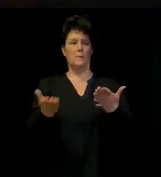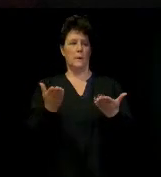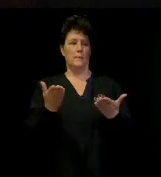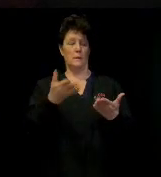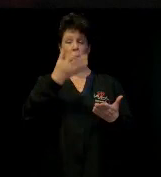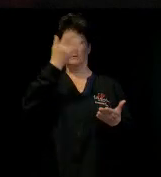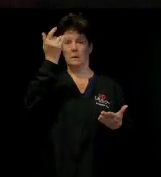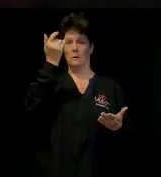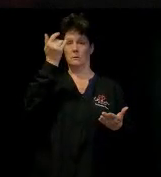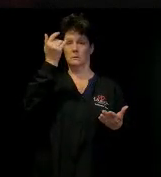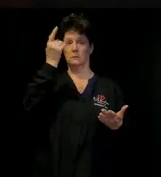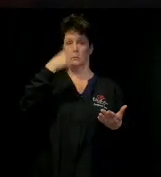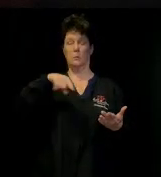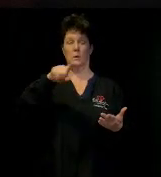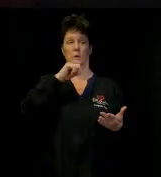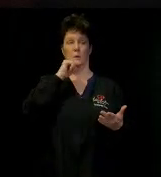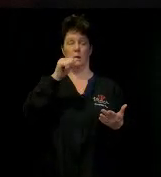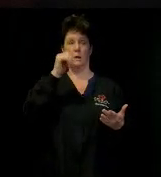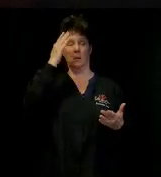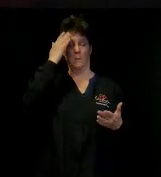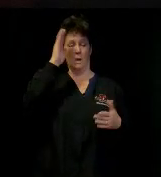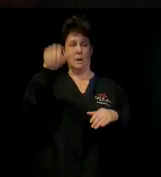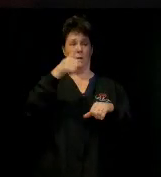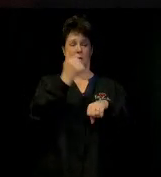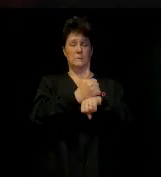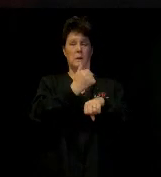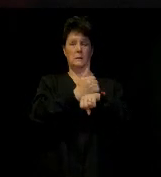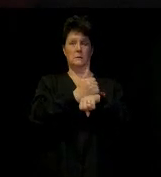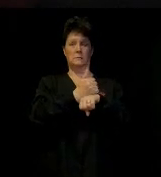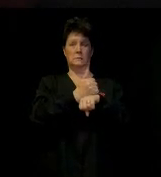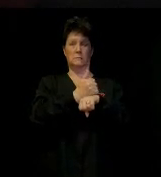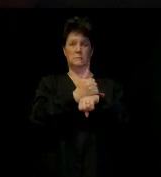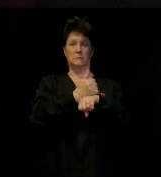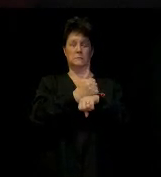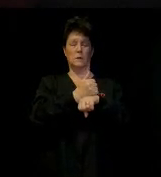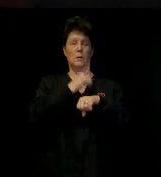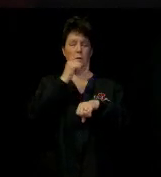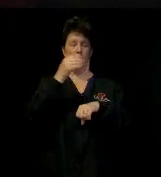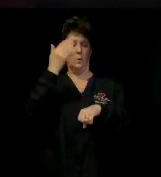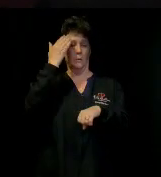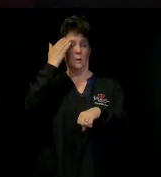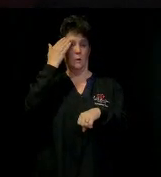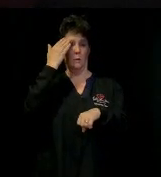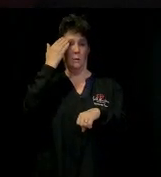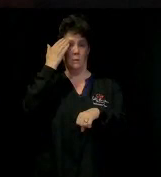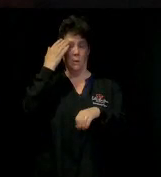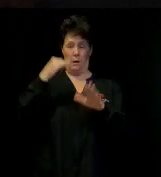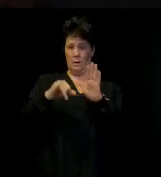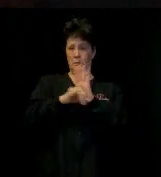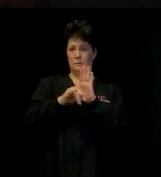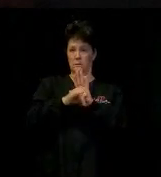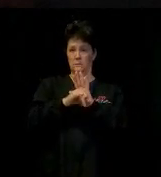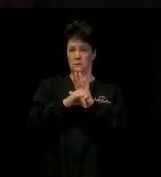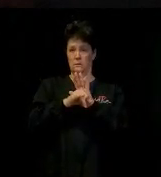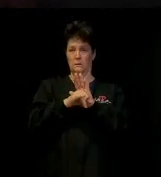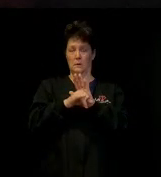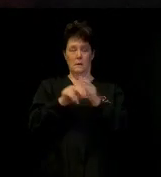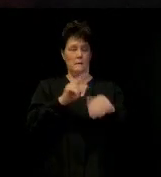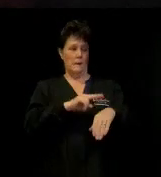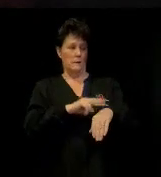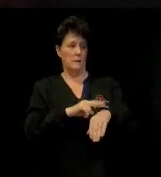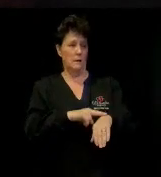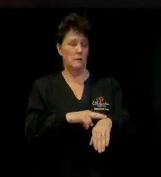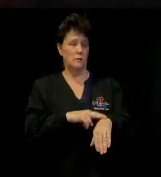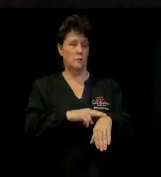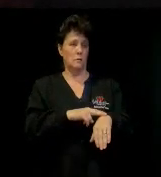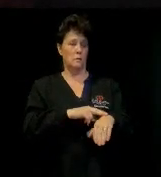because we've not had a made-up mindset of knowing who we are. Because, see, in the natural, as you begin to renew your mind, there is